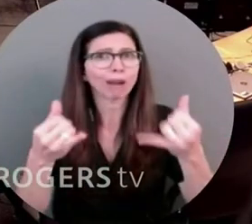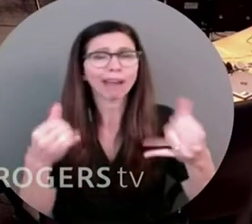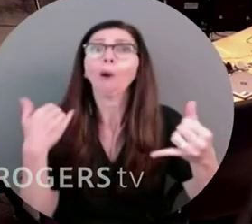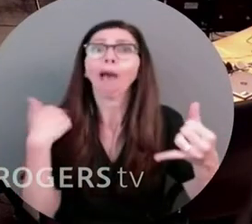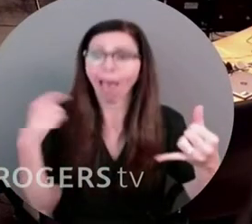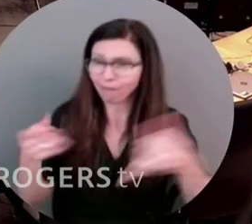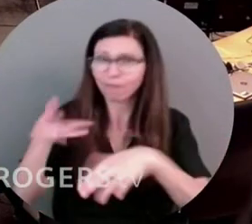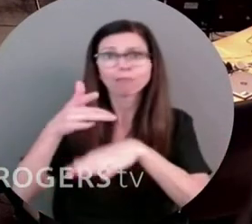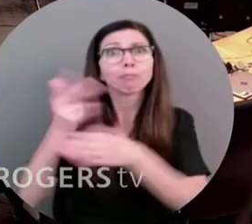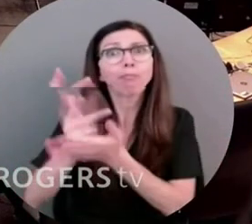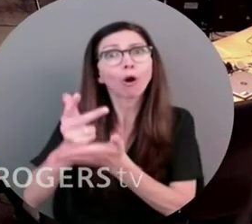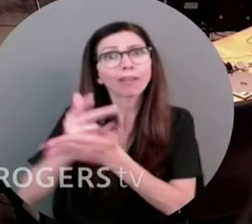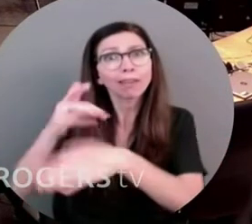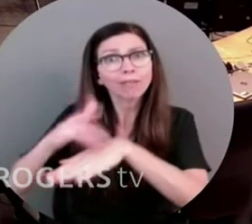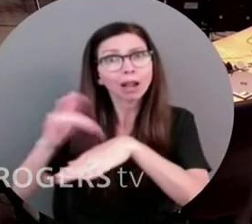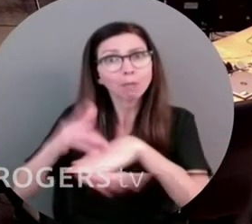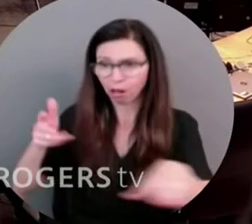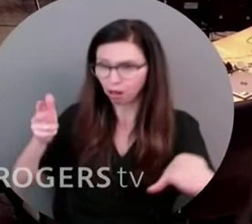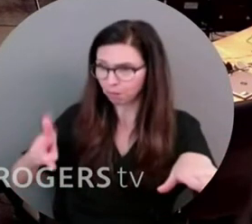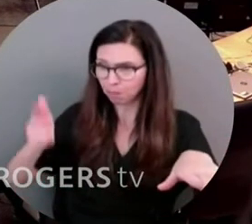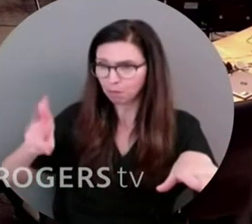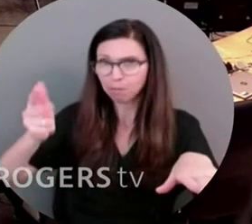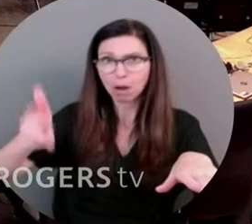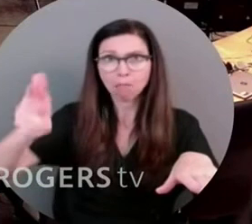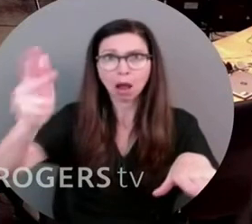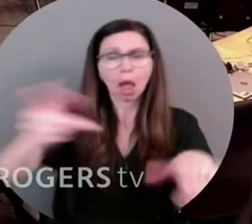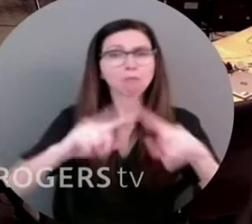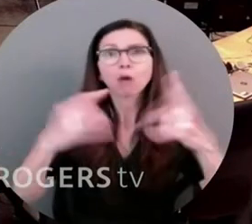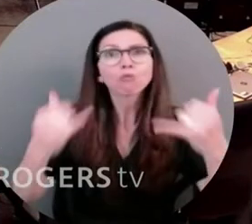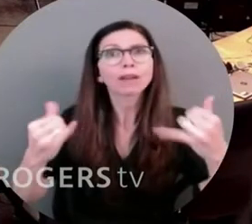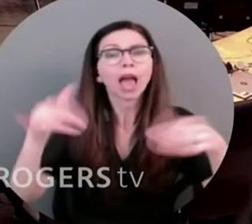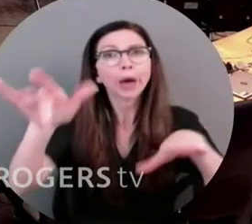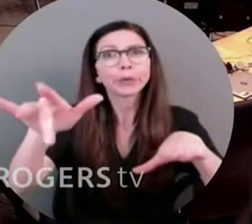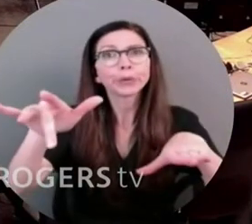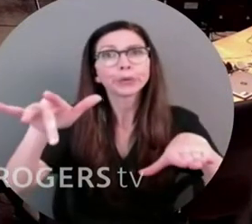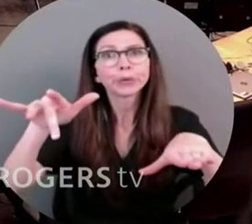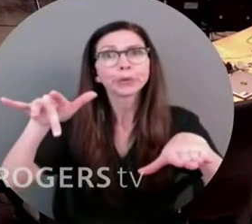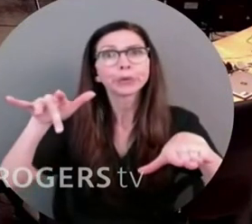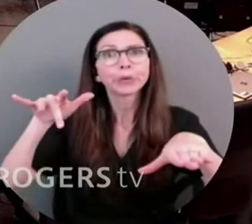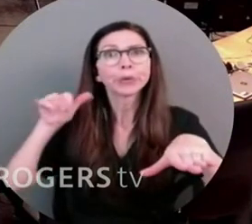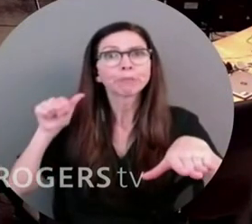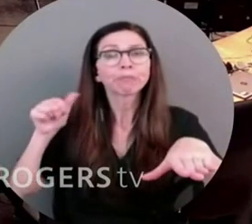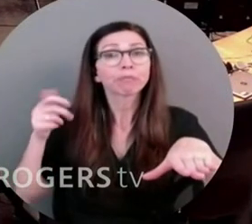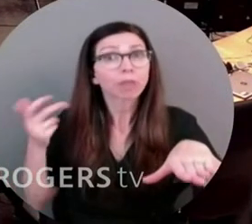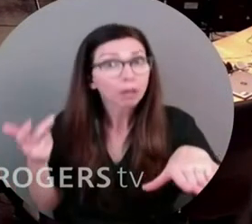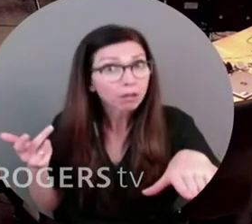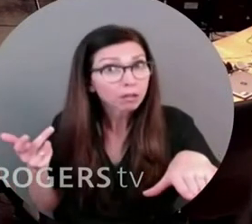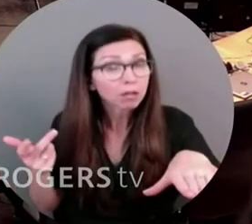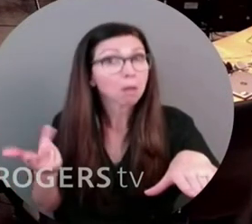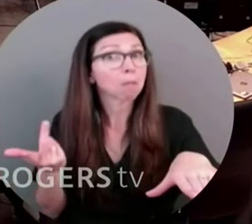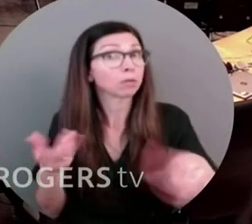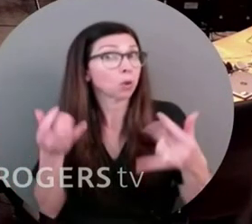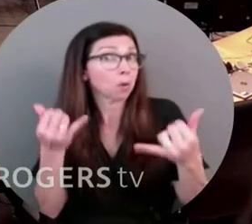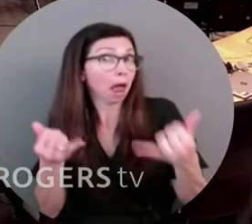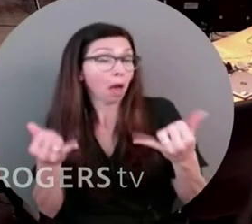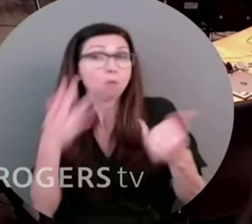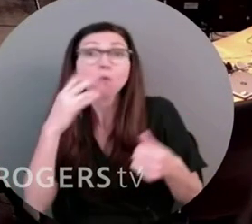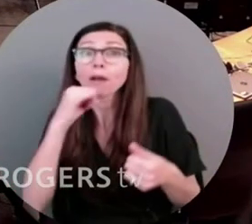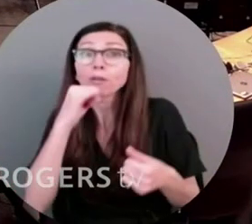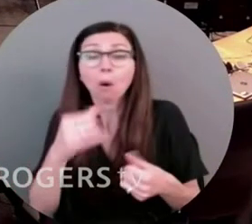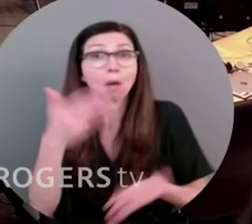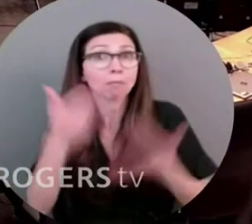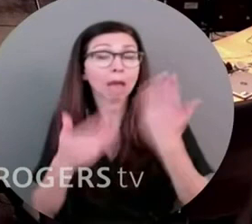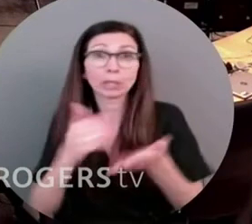on there. In the past, we've tried pilot projects for us using those spaces. Now we have a chance to take a pilot project and really put it to good